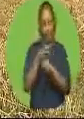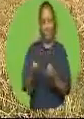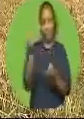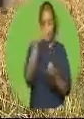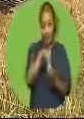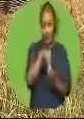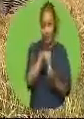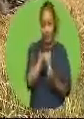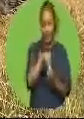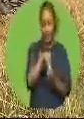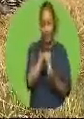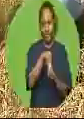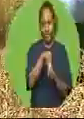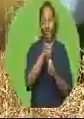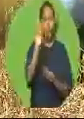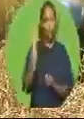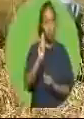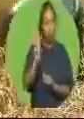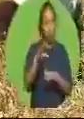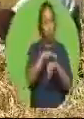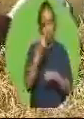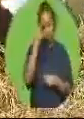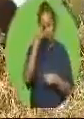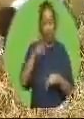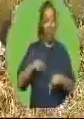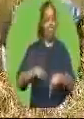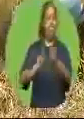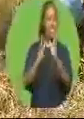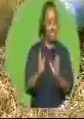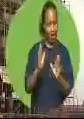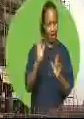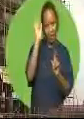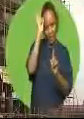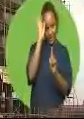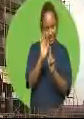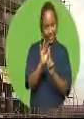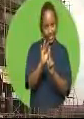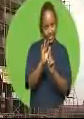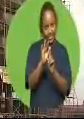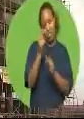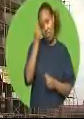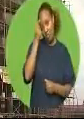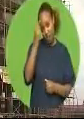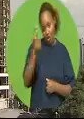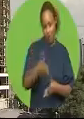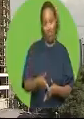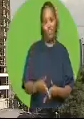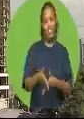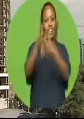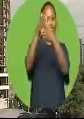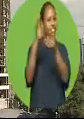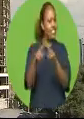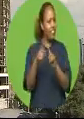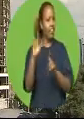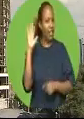include use of land for agricultural purposes, for construction of